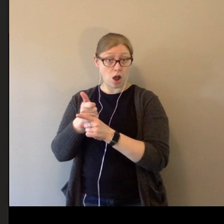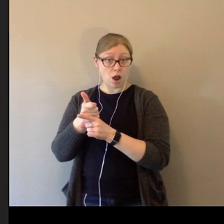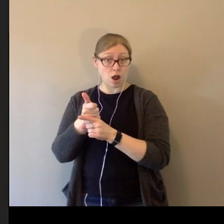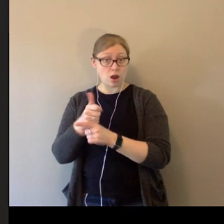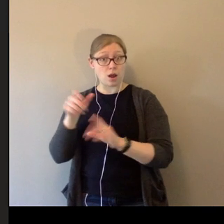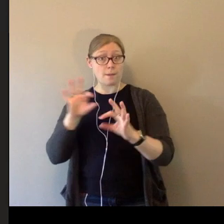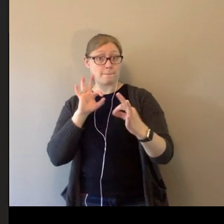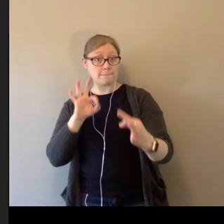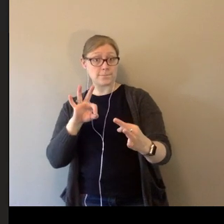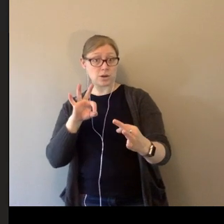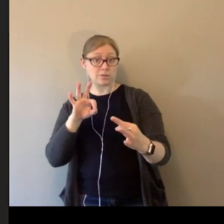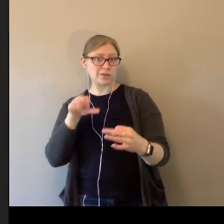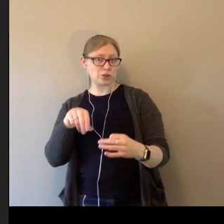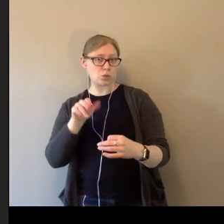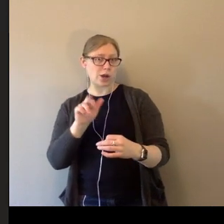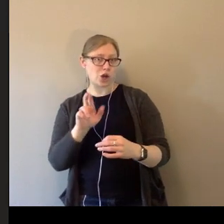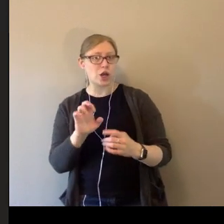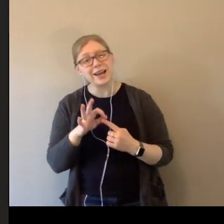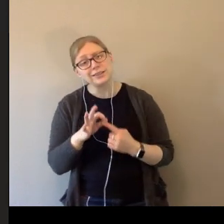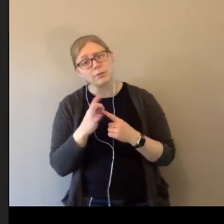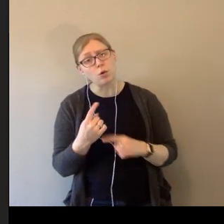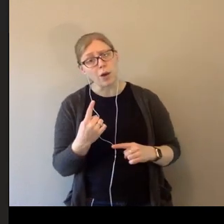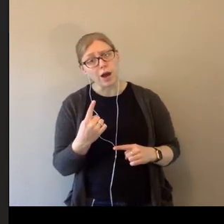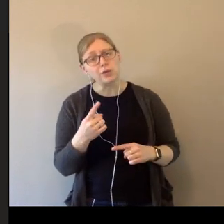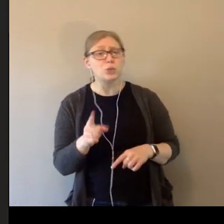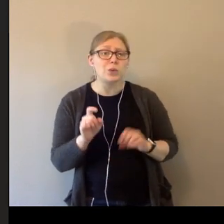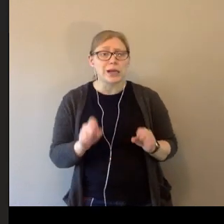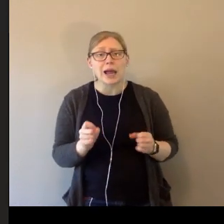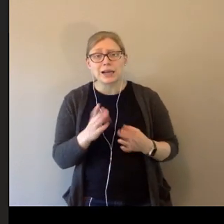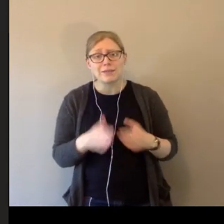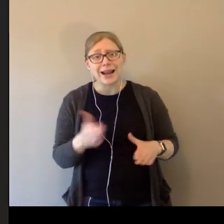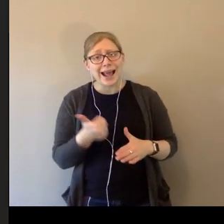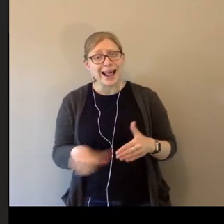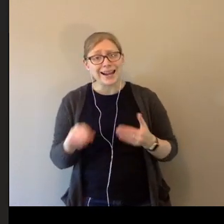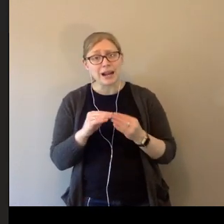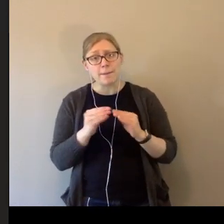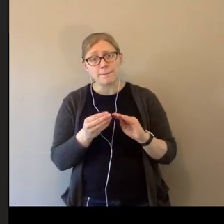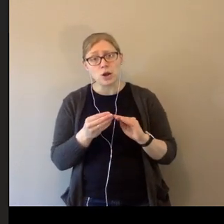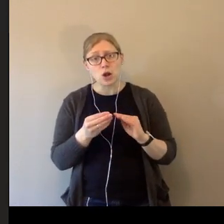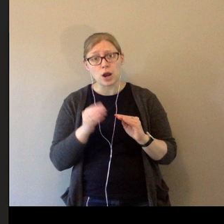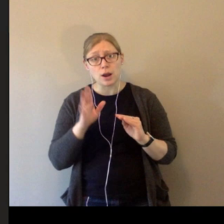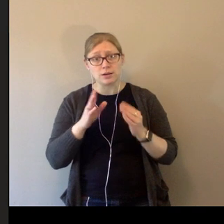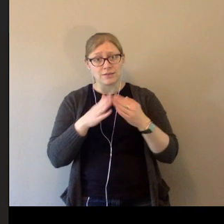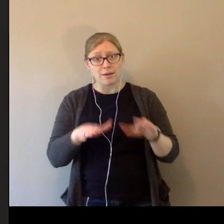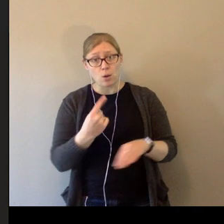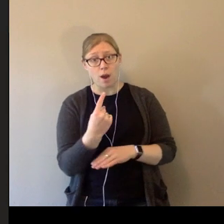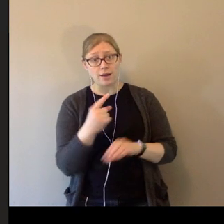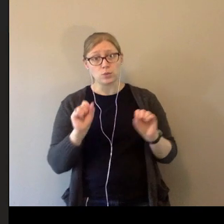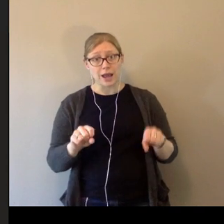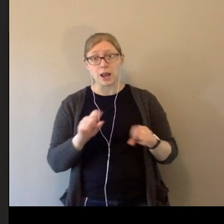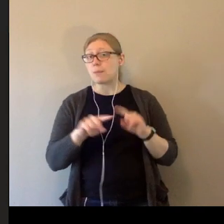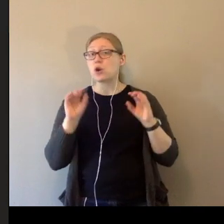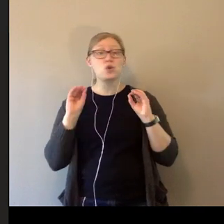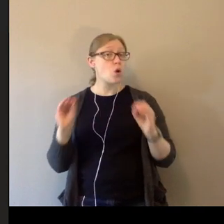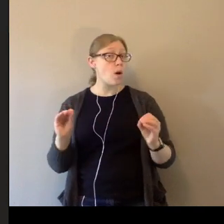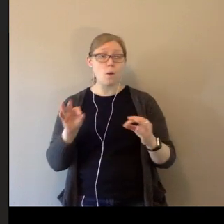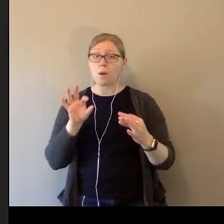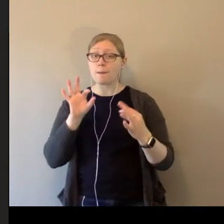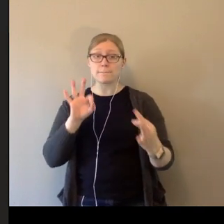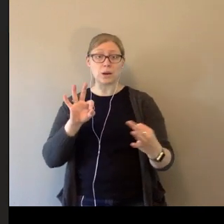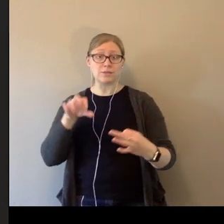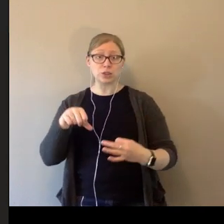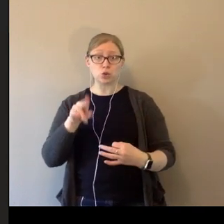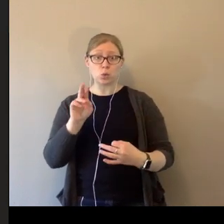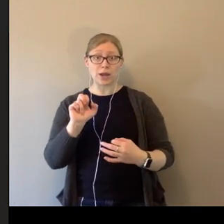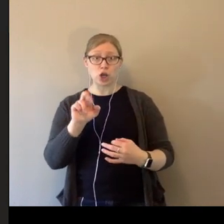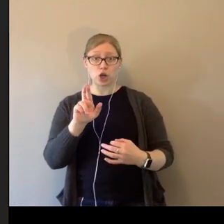course, because you can divide any number by 1, but no perfect square factors. The second thing that's important